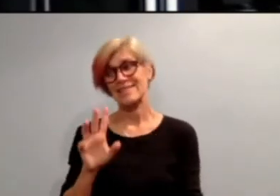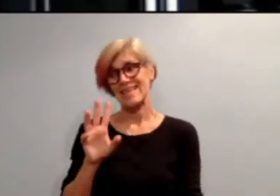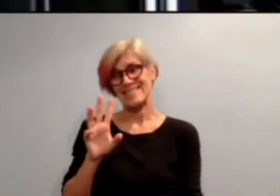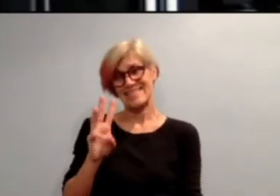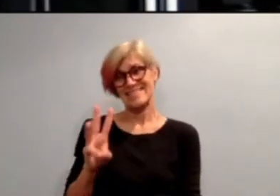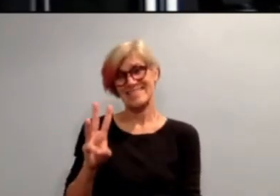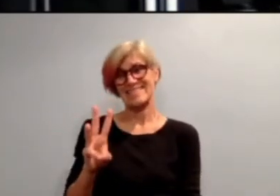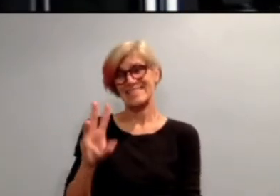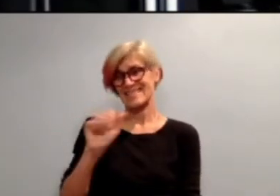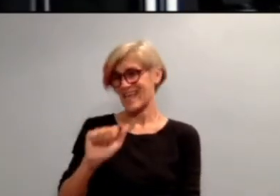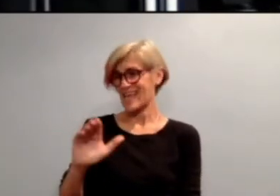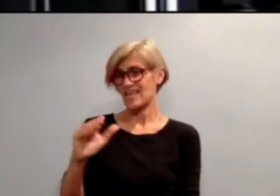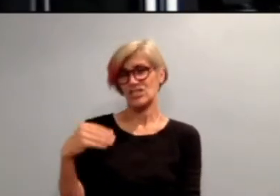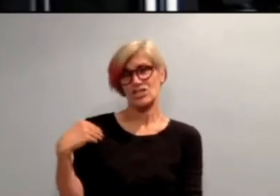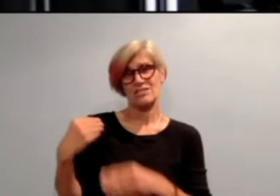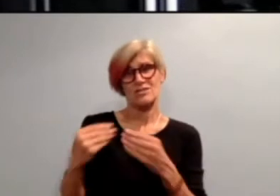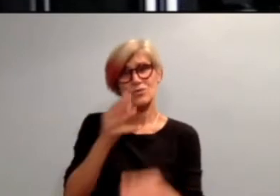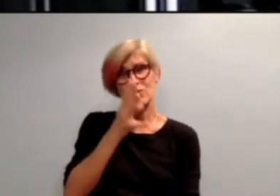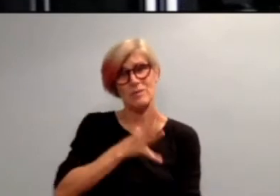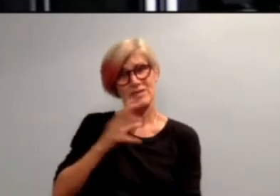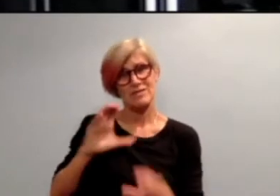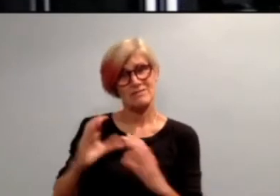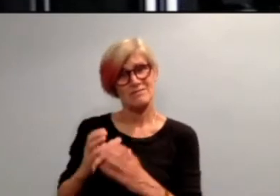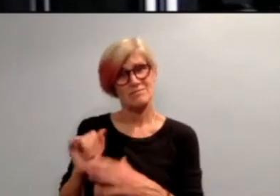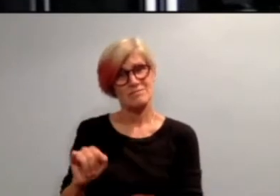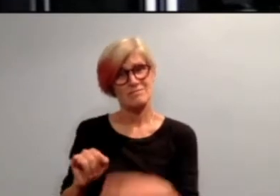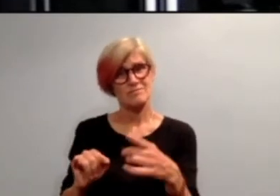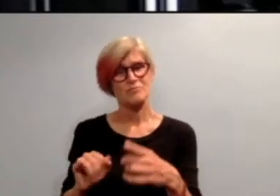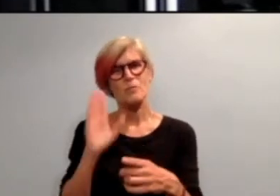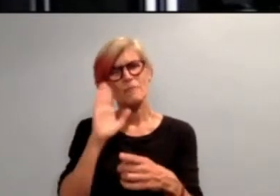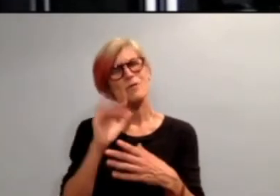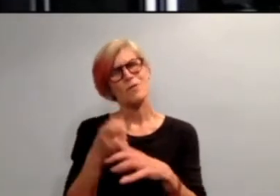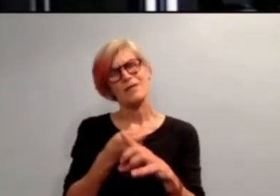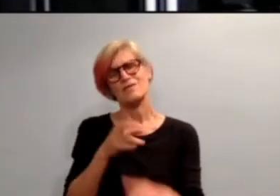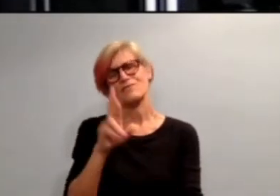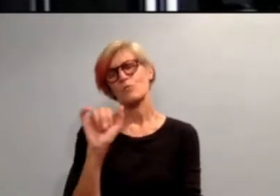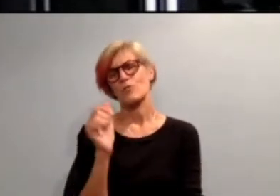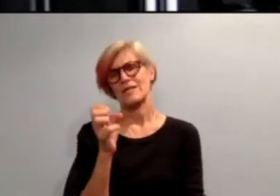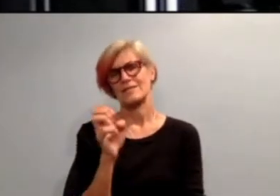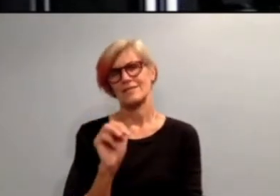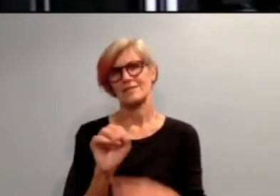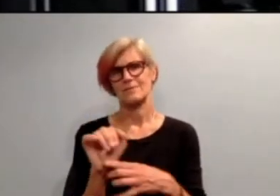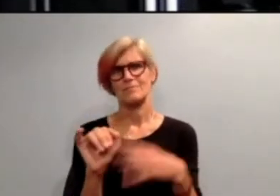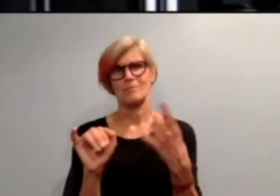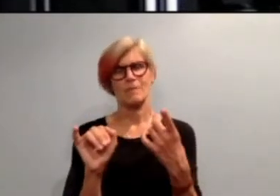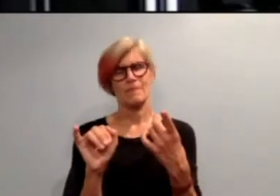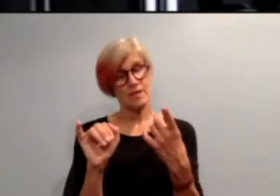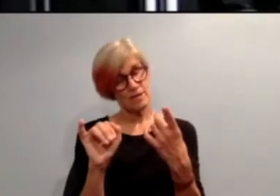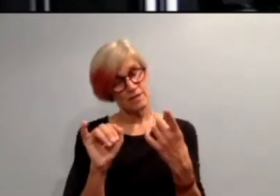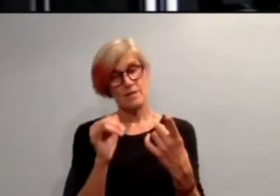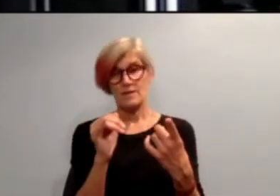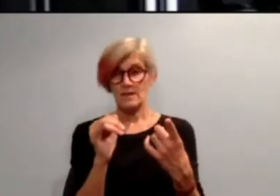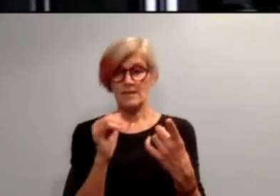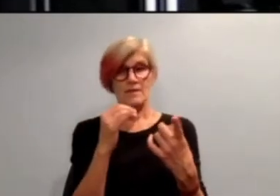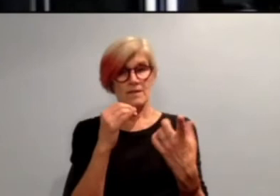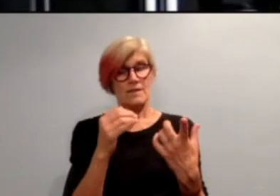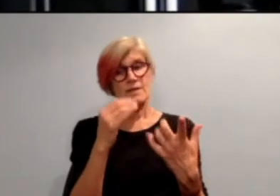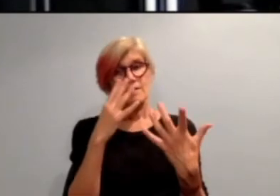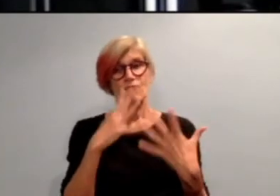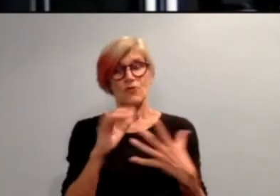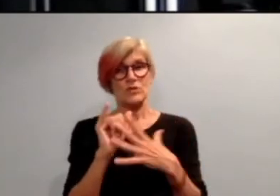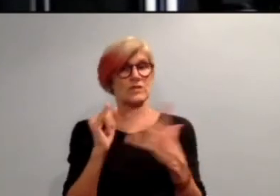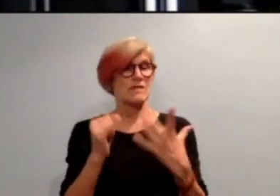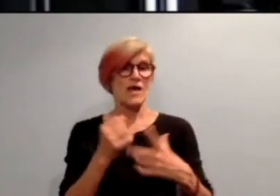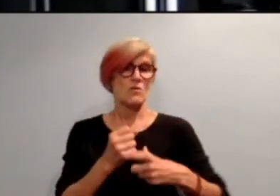in racism, which was unfortunately amplified by the previous occupant of the White House. The former president